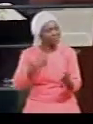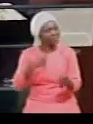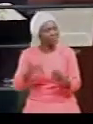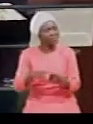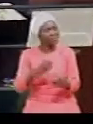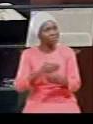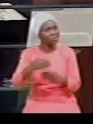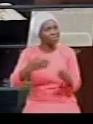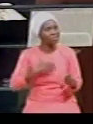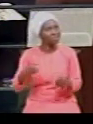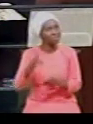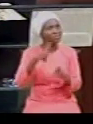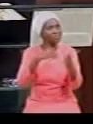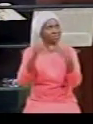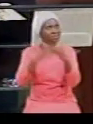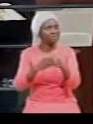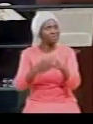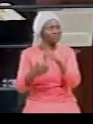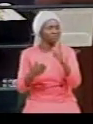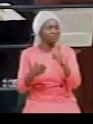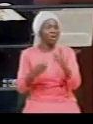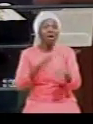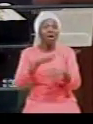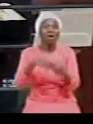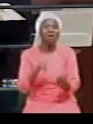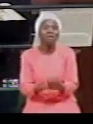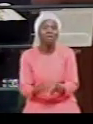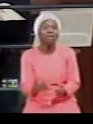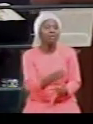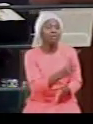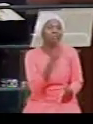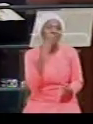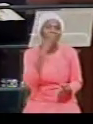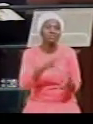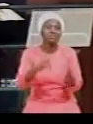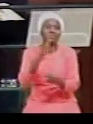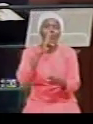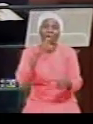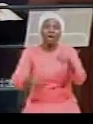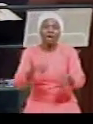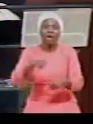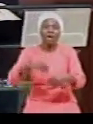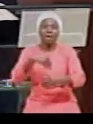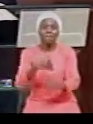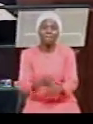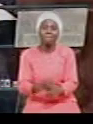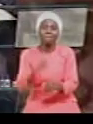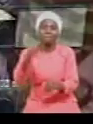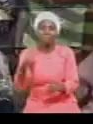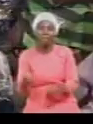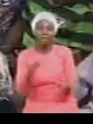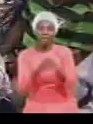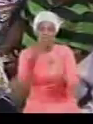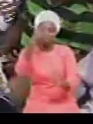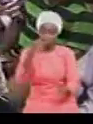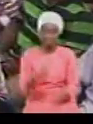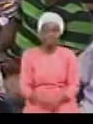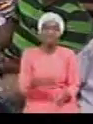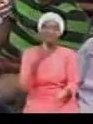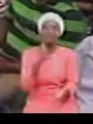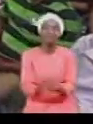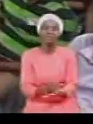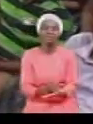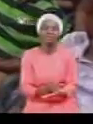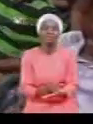choice. All those evil spirits, they are paralyzed and made impotent in Jesus'